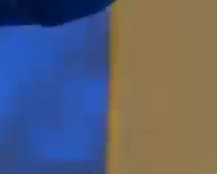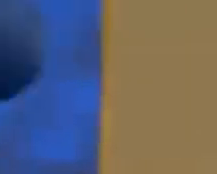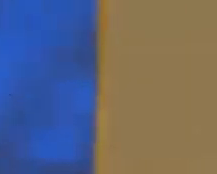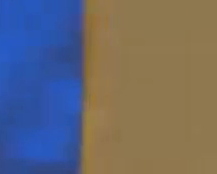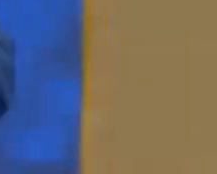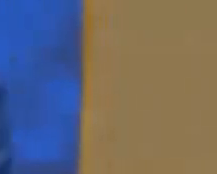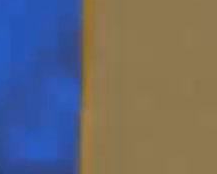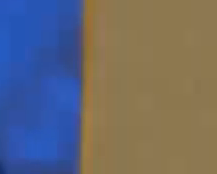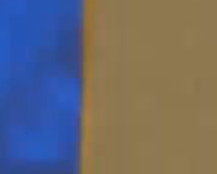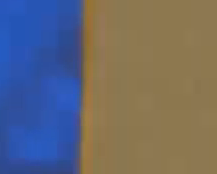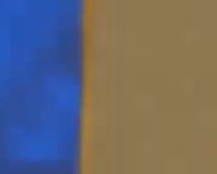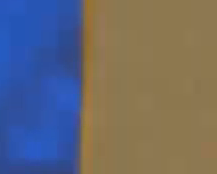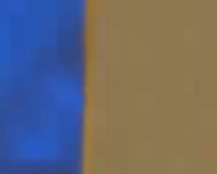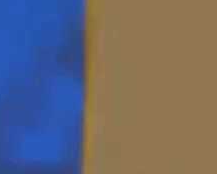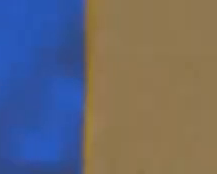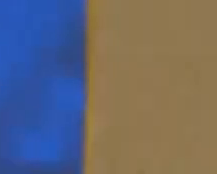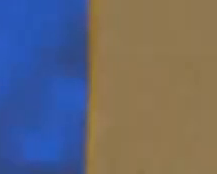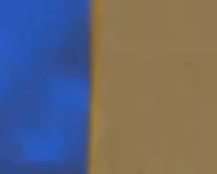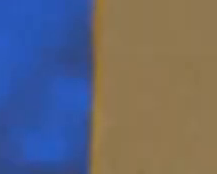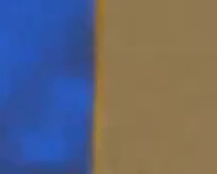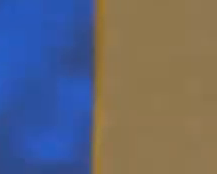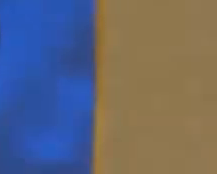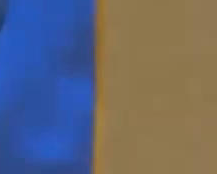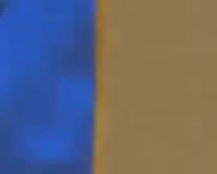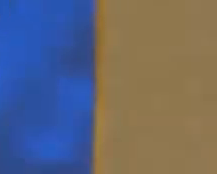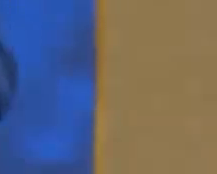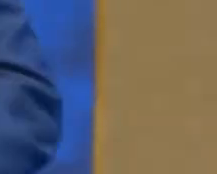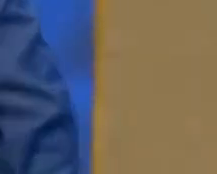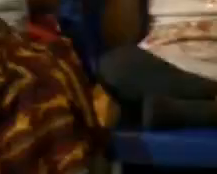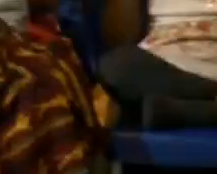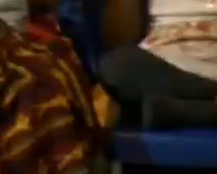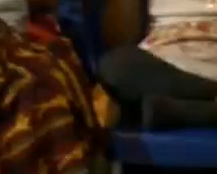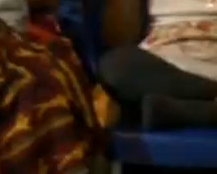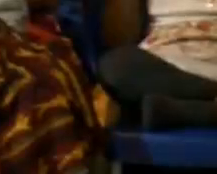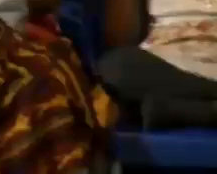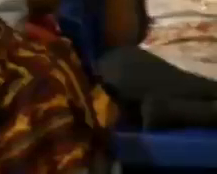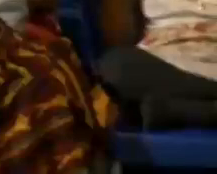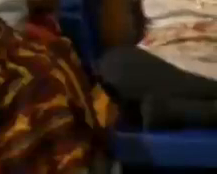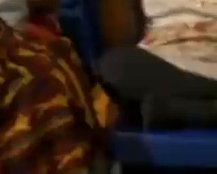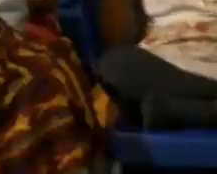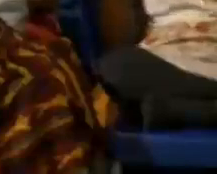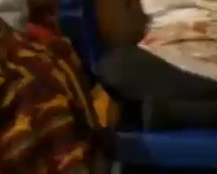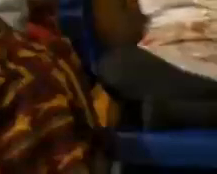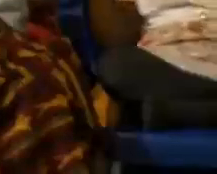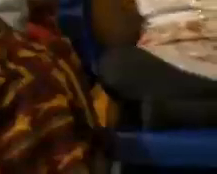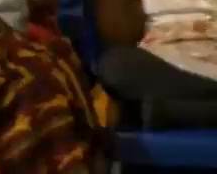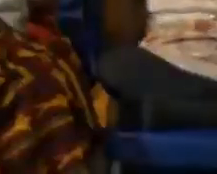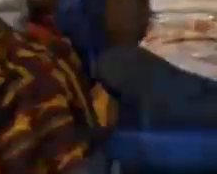of heaven is there upon your life in Jesus' name.